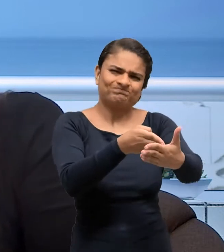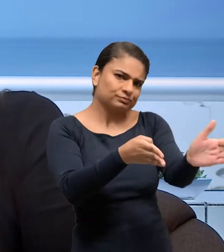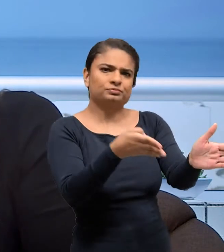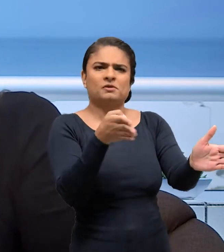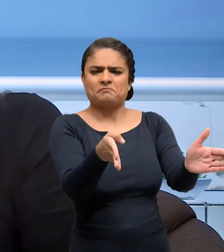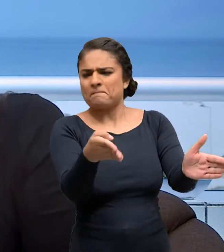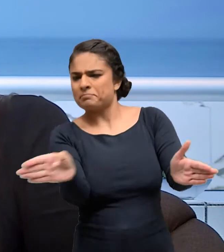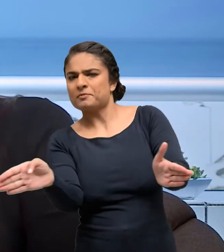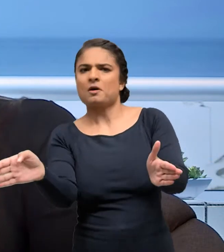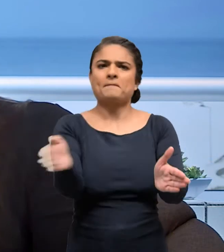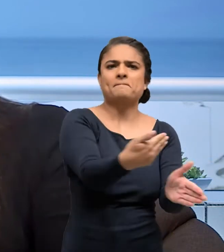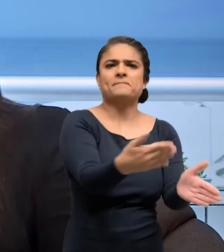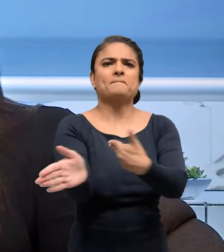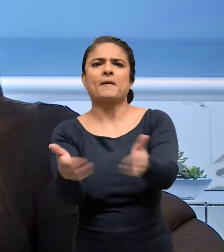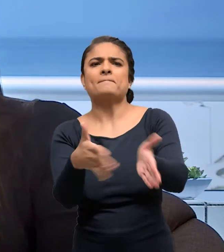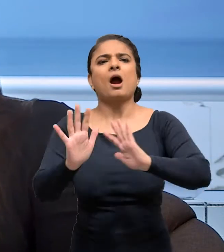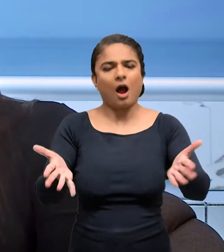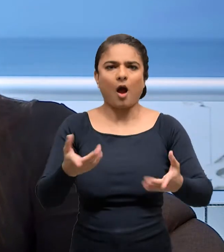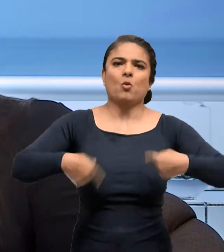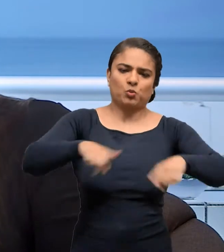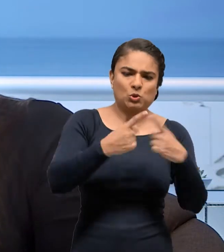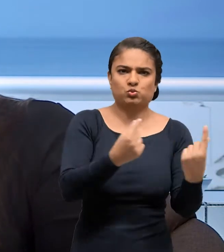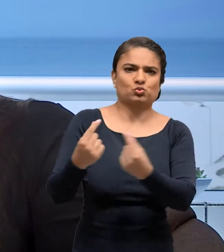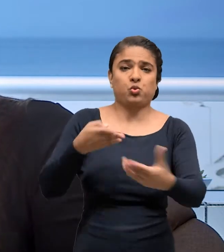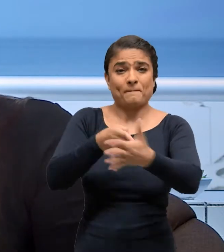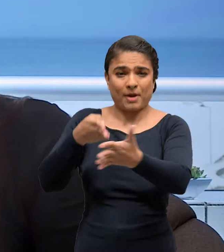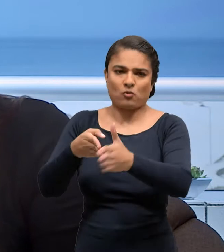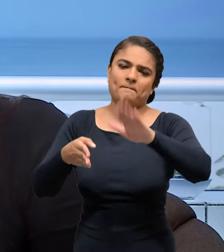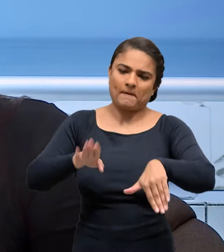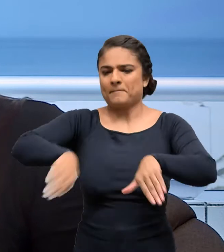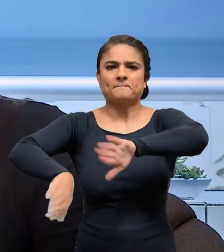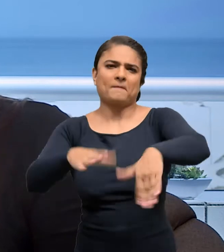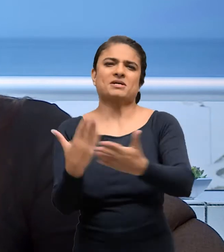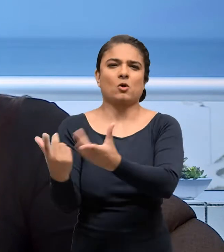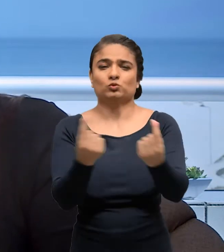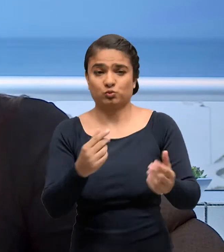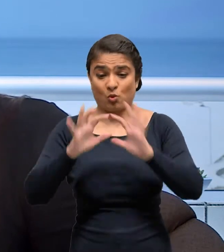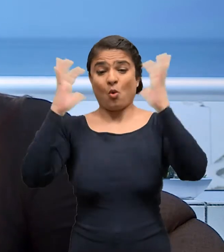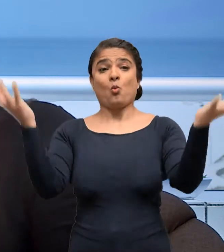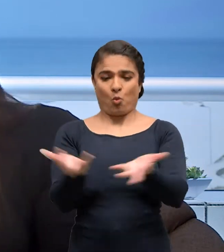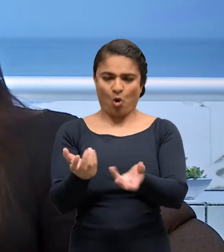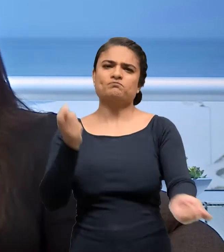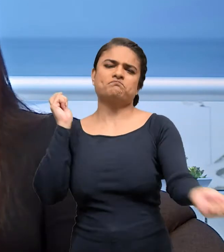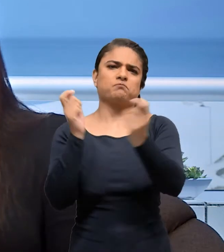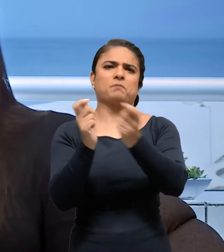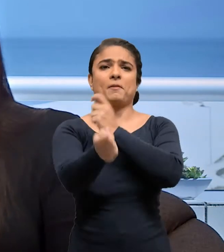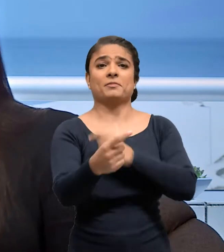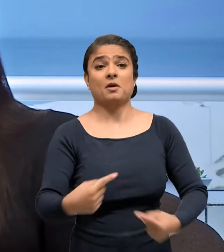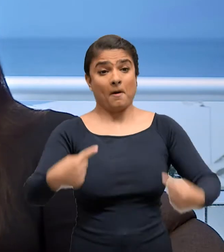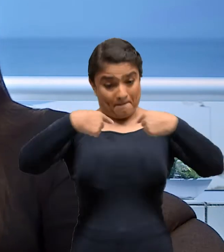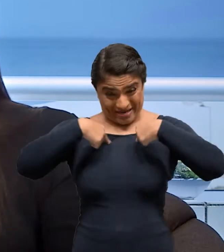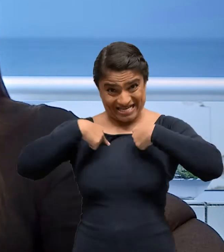to navigate? The word I want to use, how am I going to navigate my world to make me